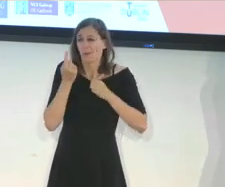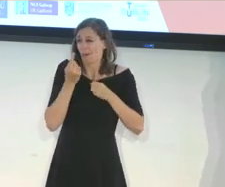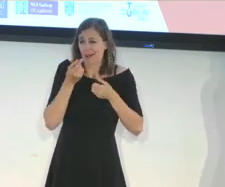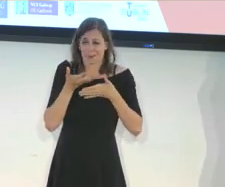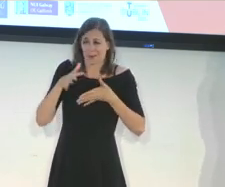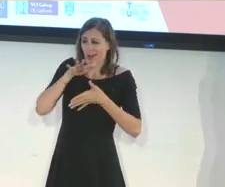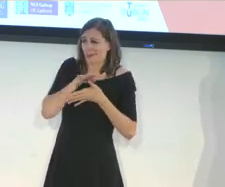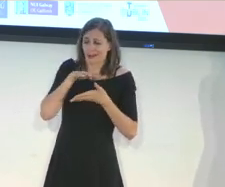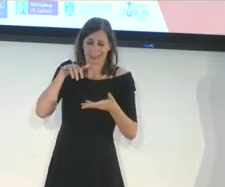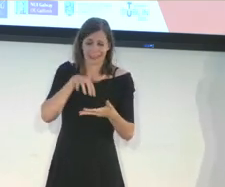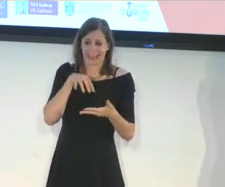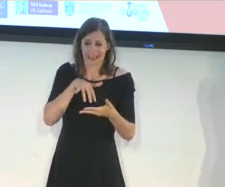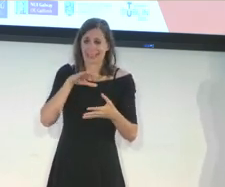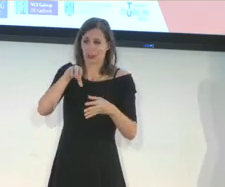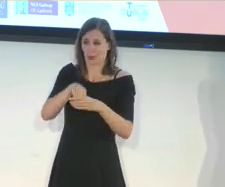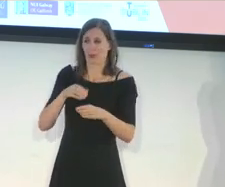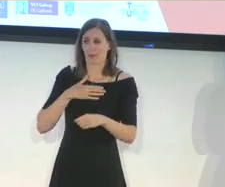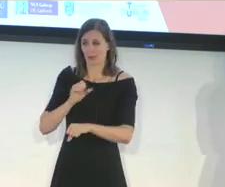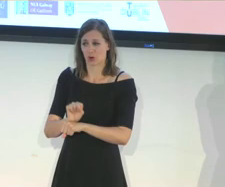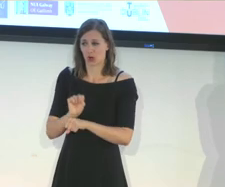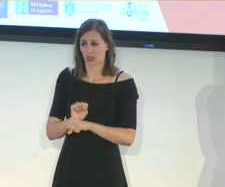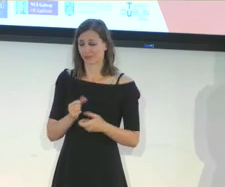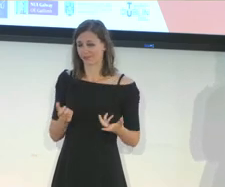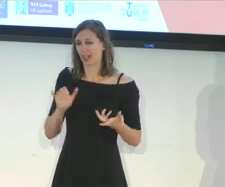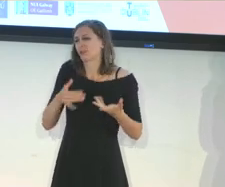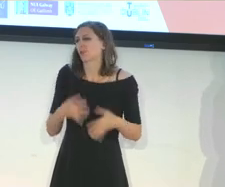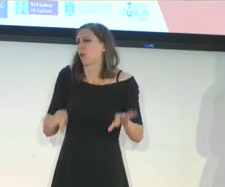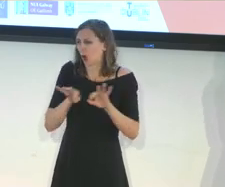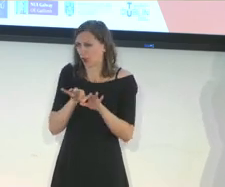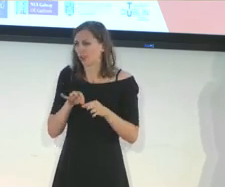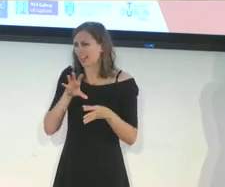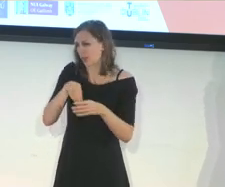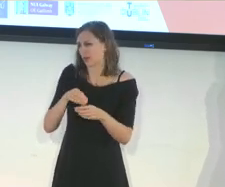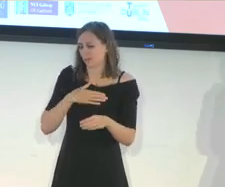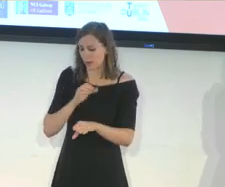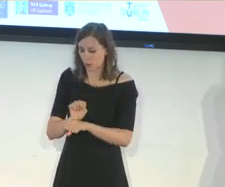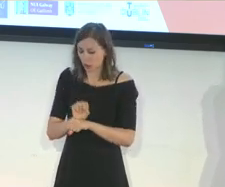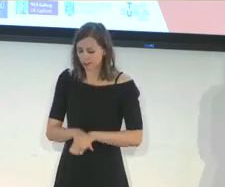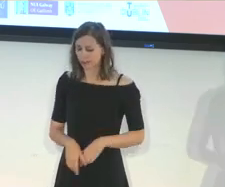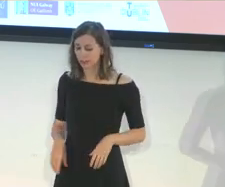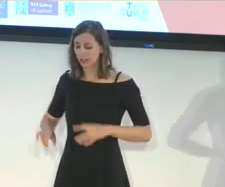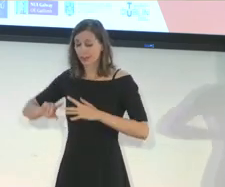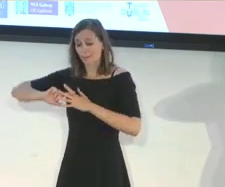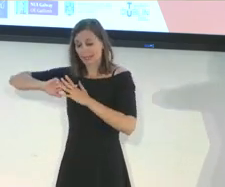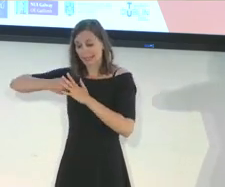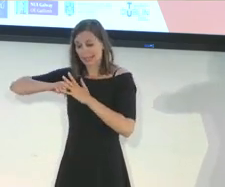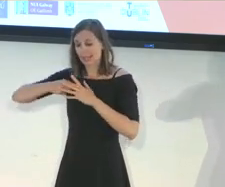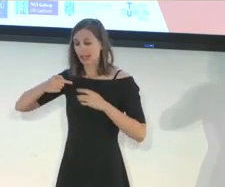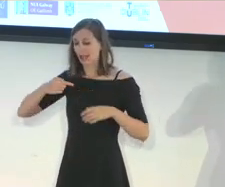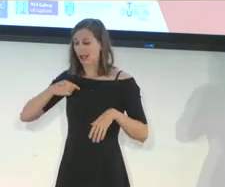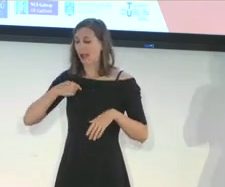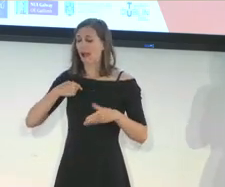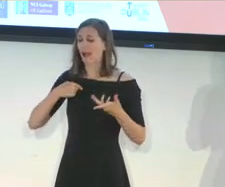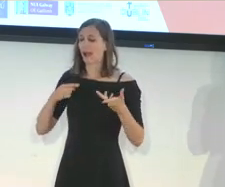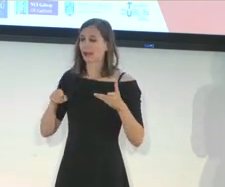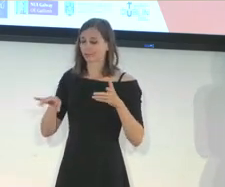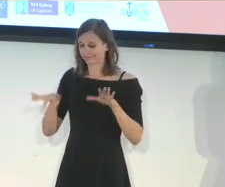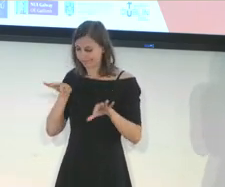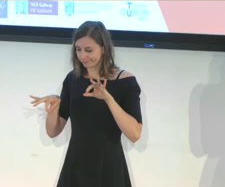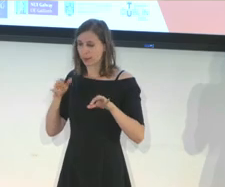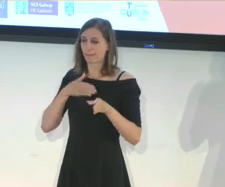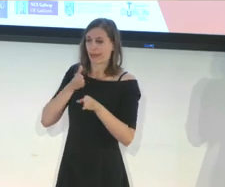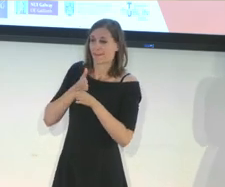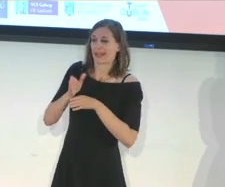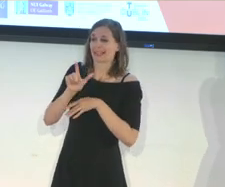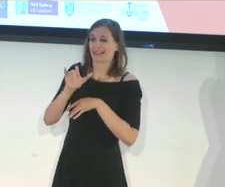worth including in this work. So at the beginning, I came up with my main literature question, which